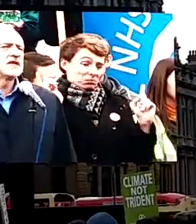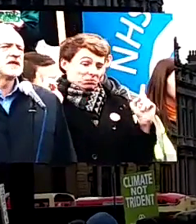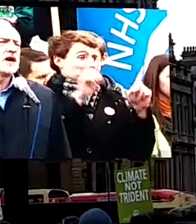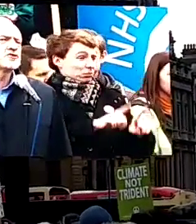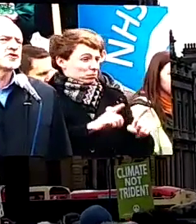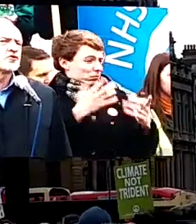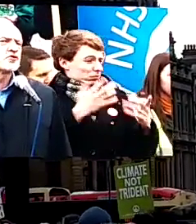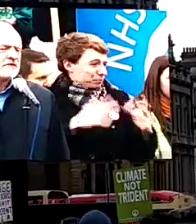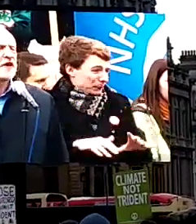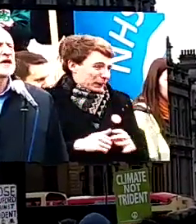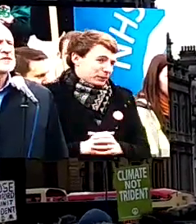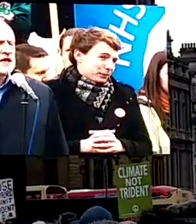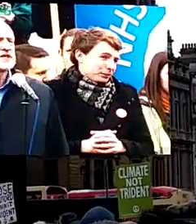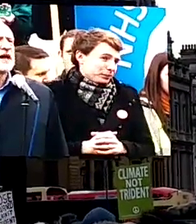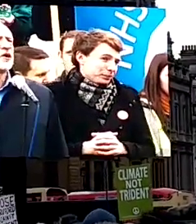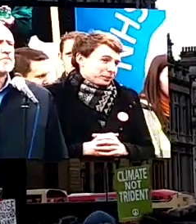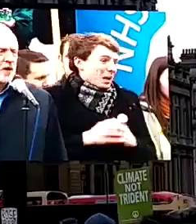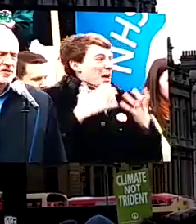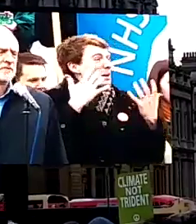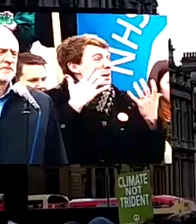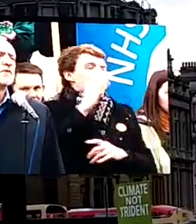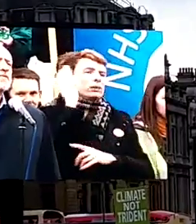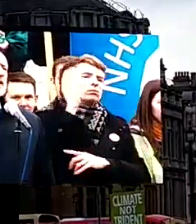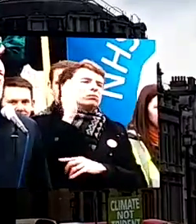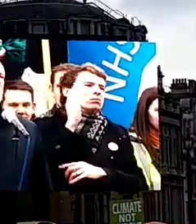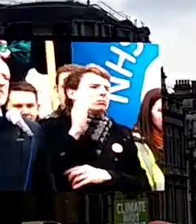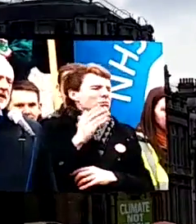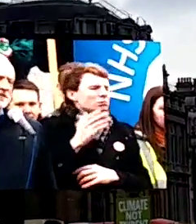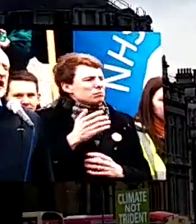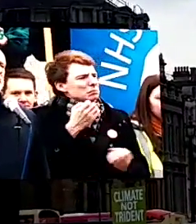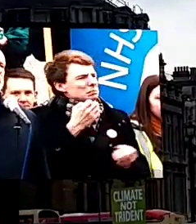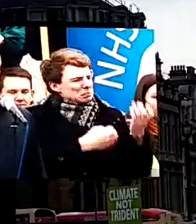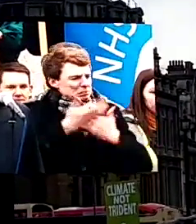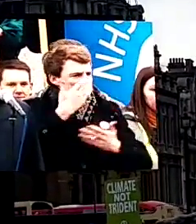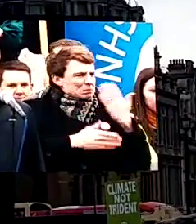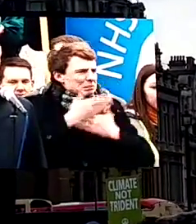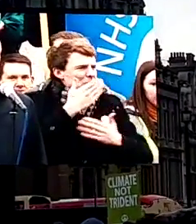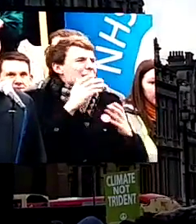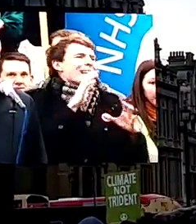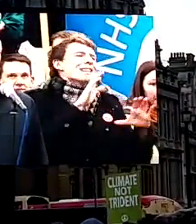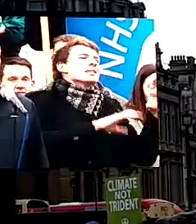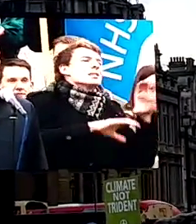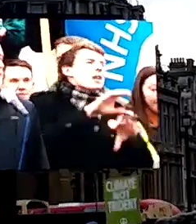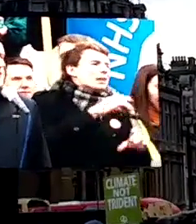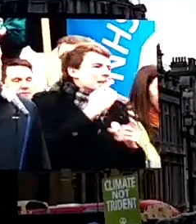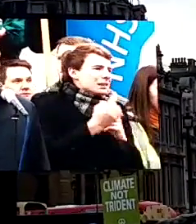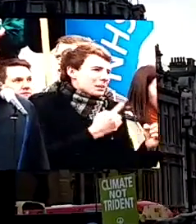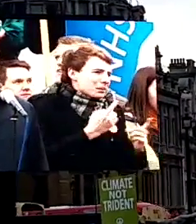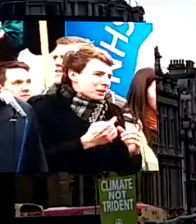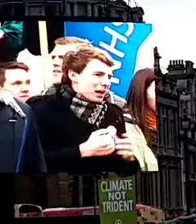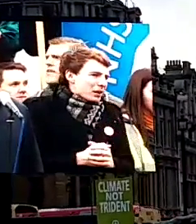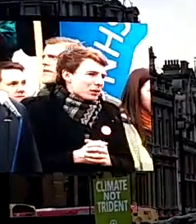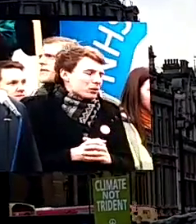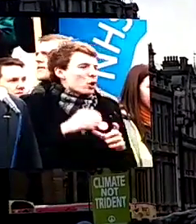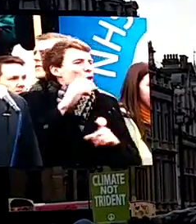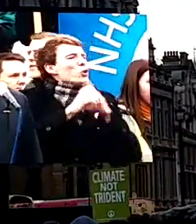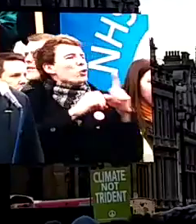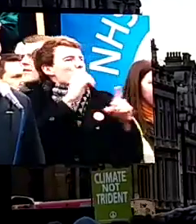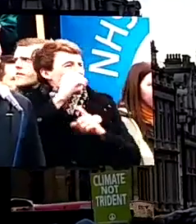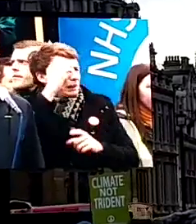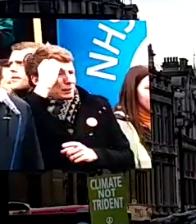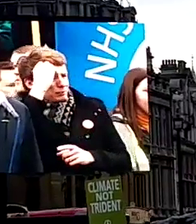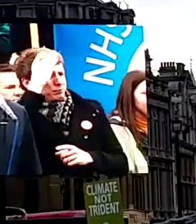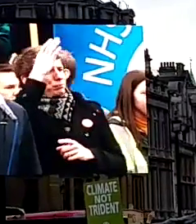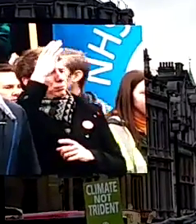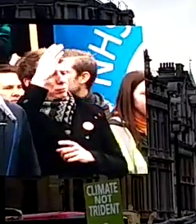told in the most graphic detail possible by scientists, by nuclear experts,